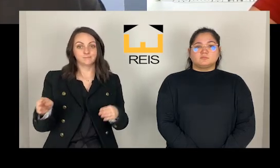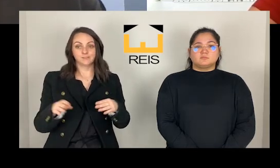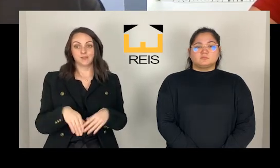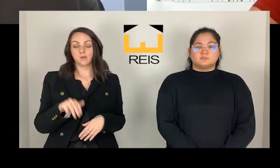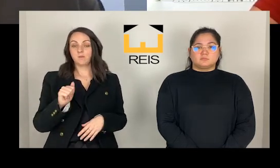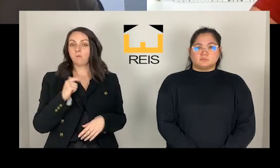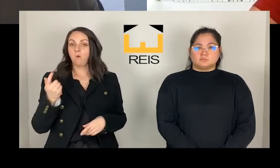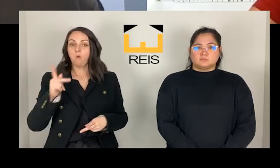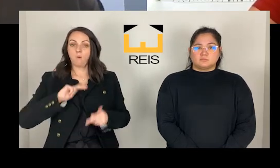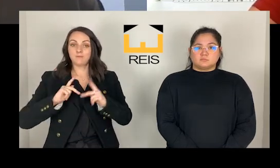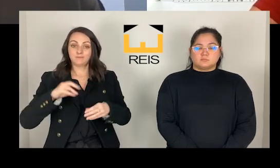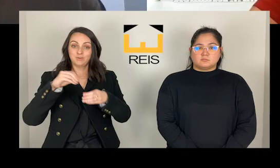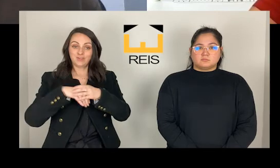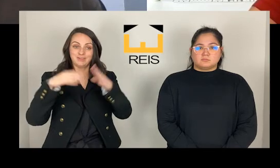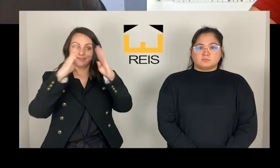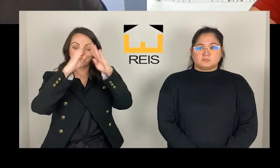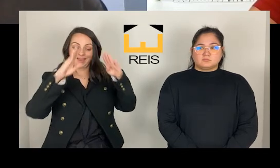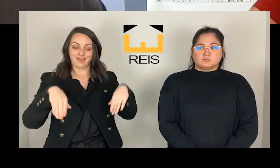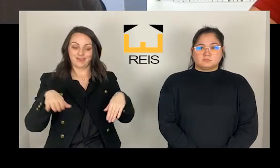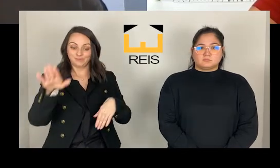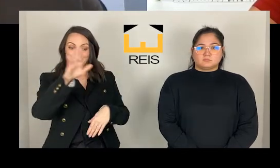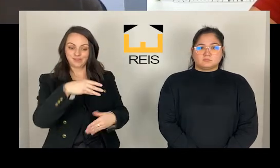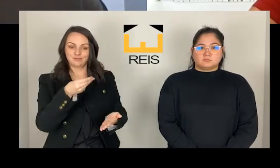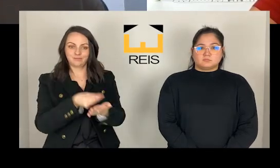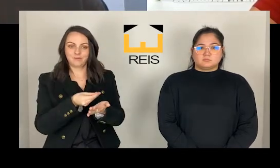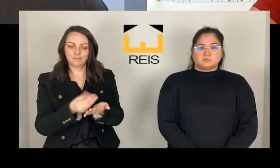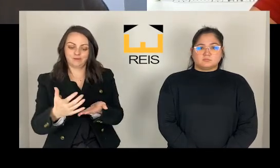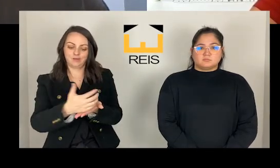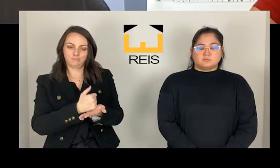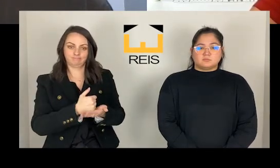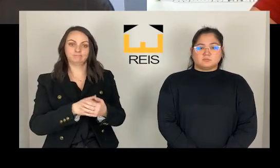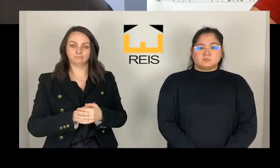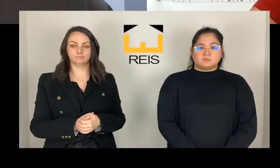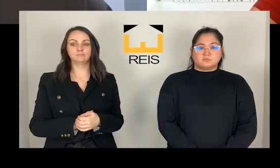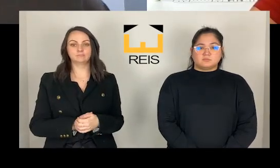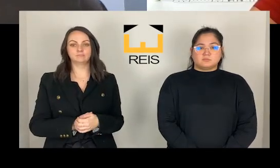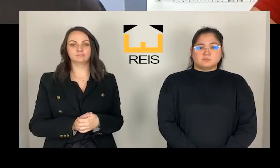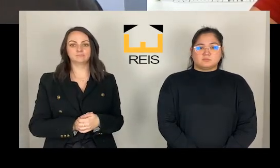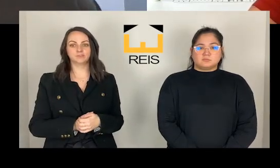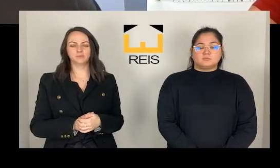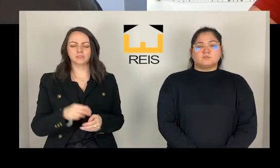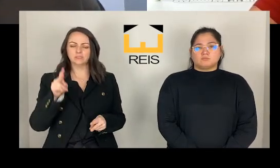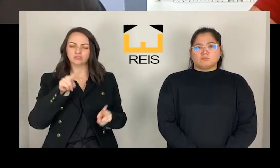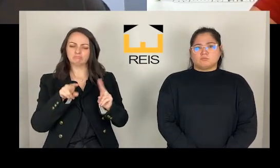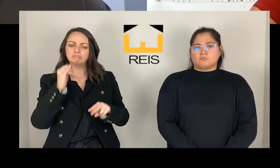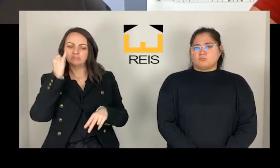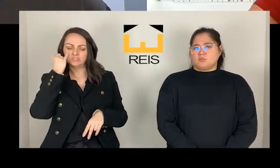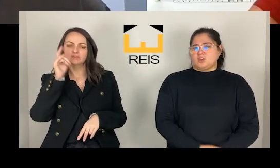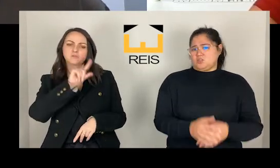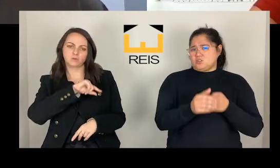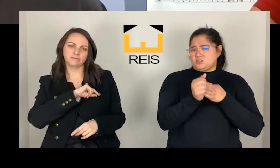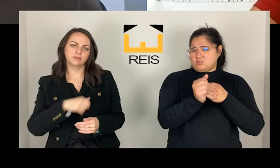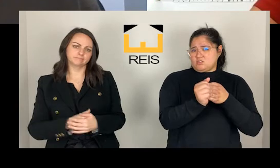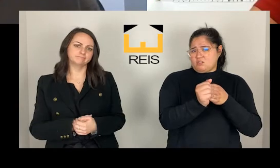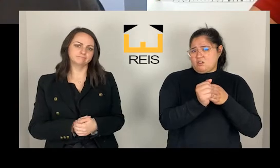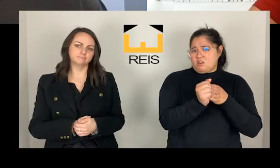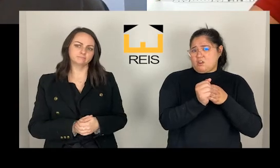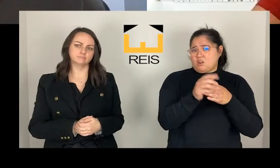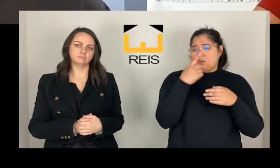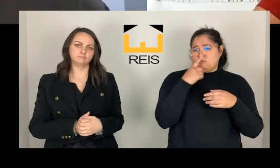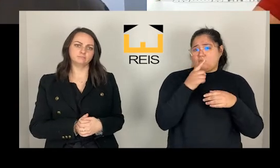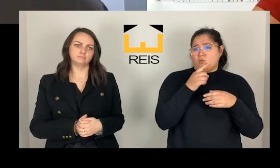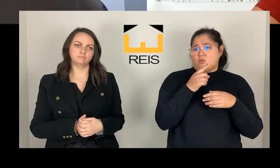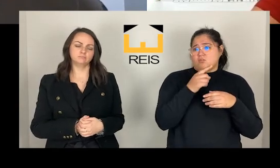household income. And that's something we would look at to see if a person would qualify. And there's some guidelines for